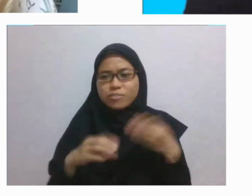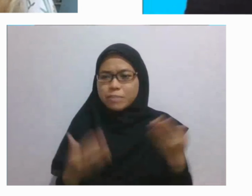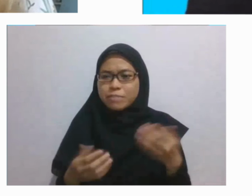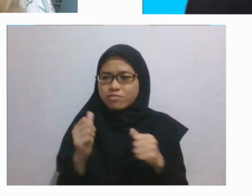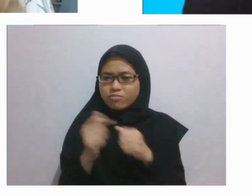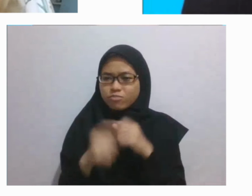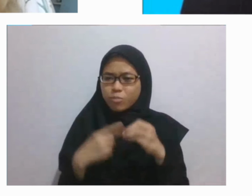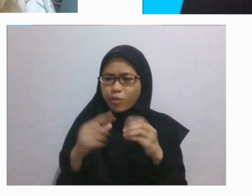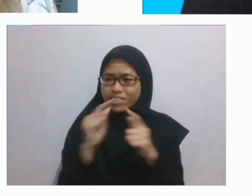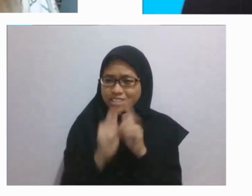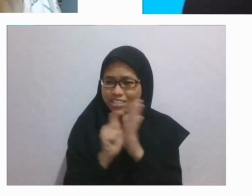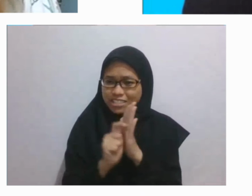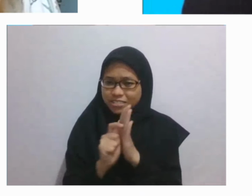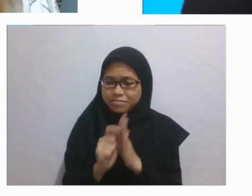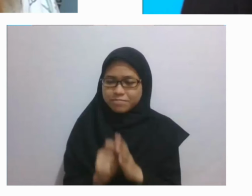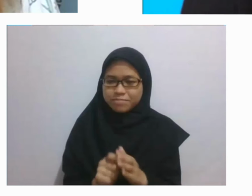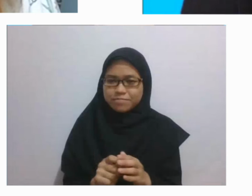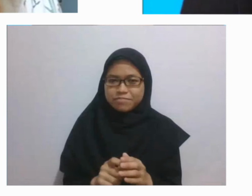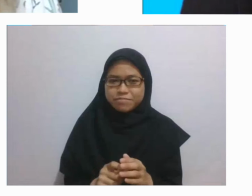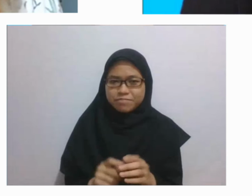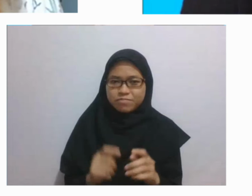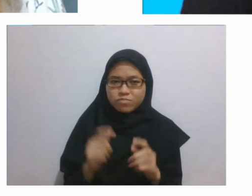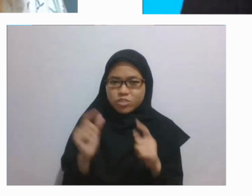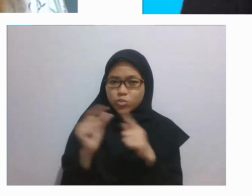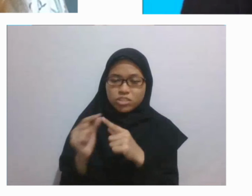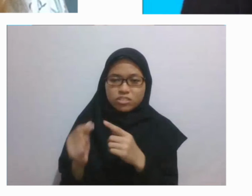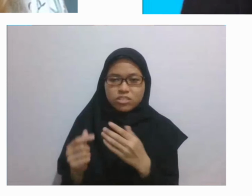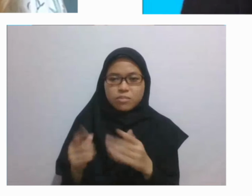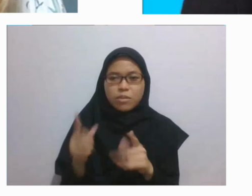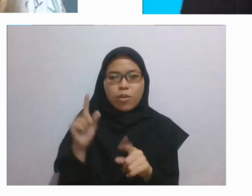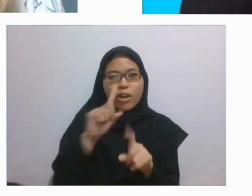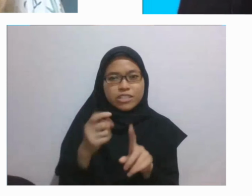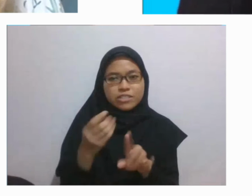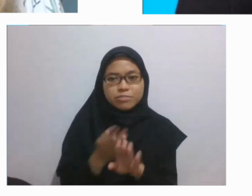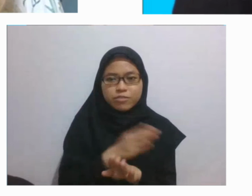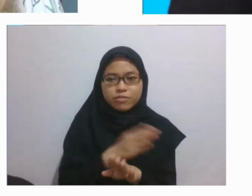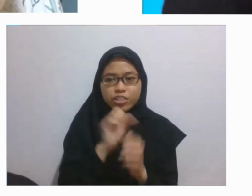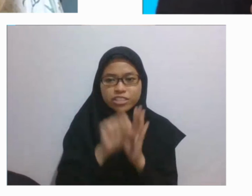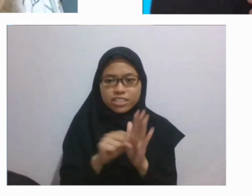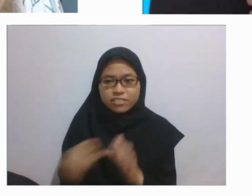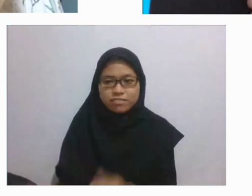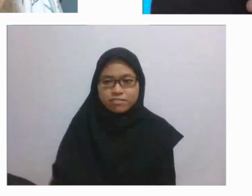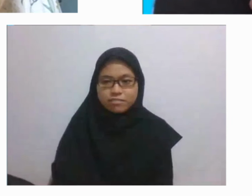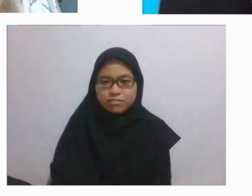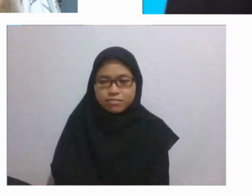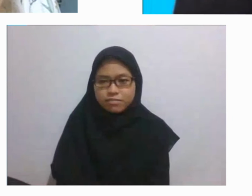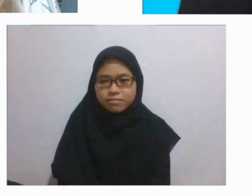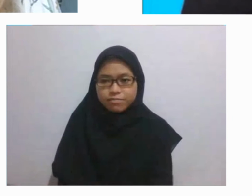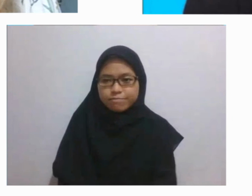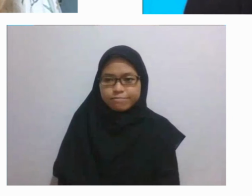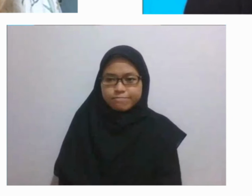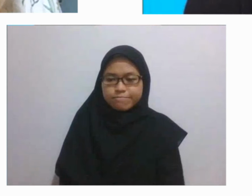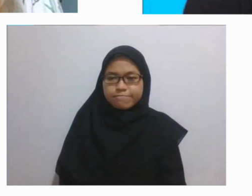that we had prior to the session, and just a comment for all of those listening, please do like the questions you want to be